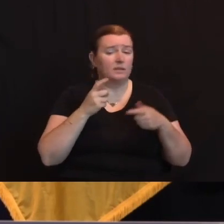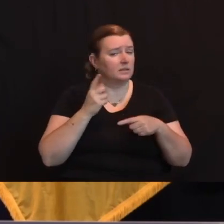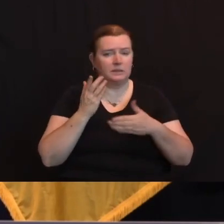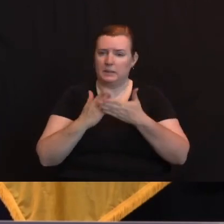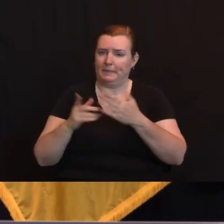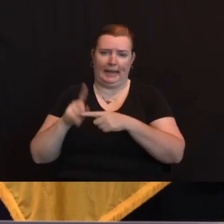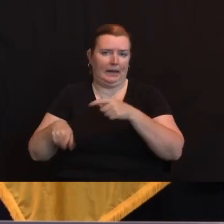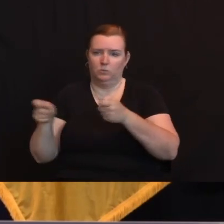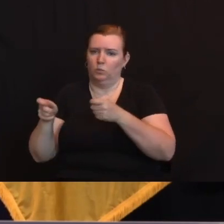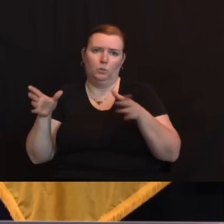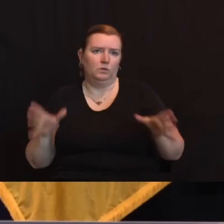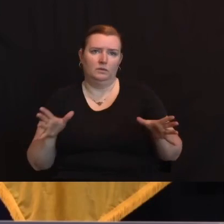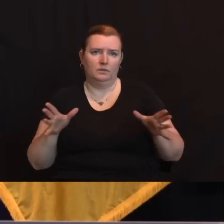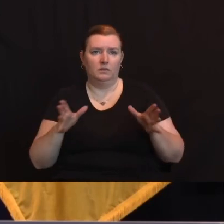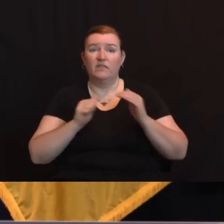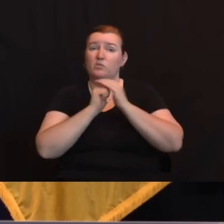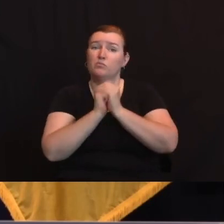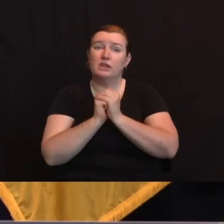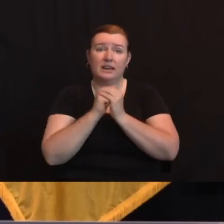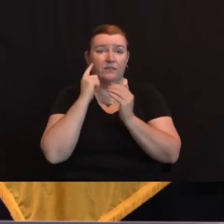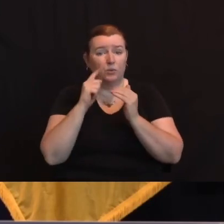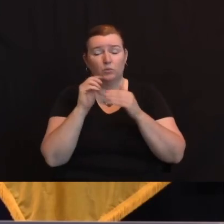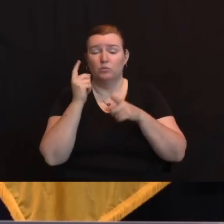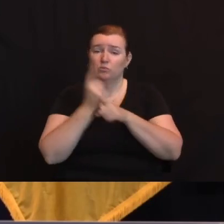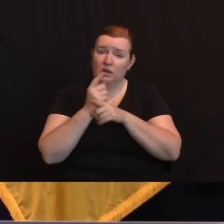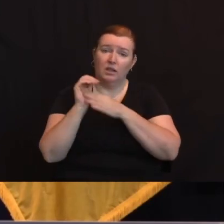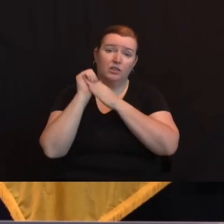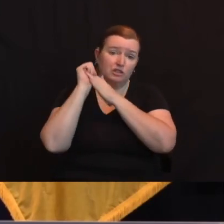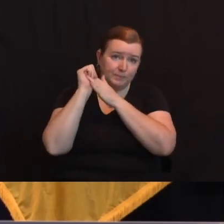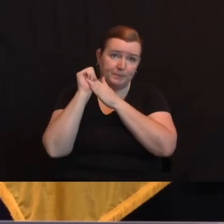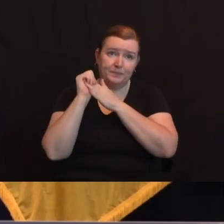right leadership and policies in other states around the country.